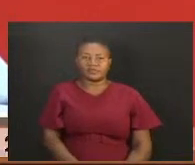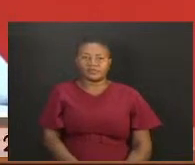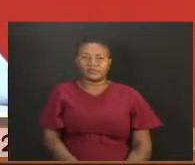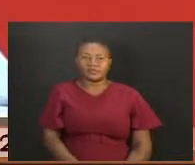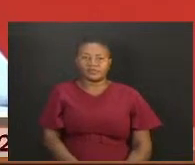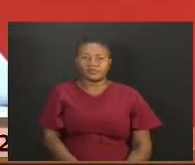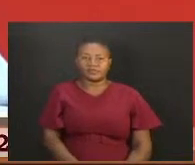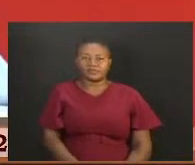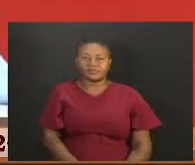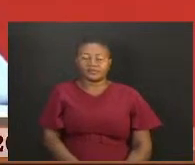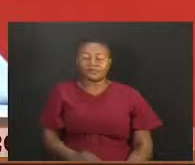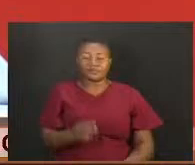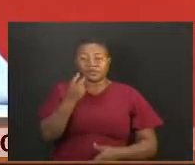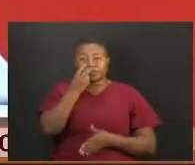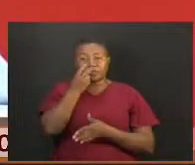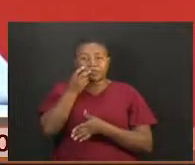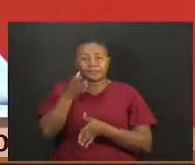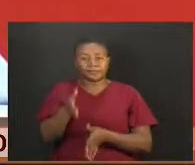Mr. Speaker,